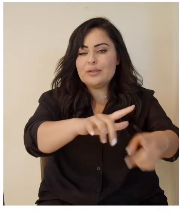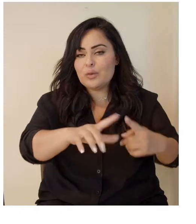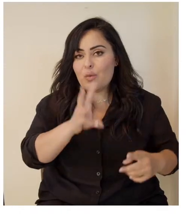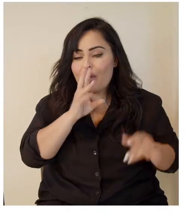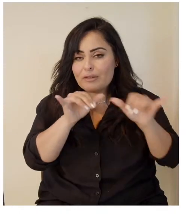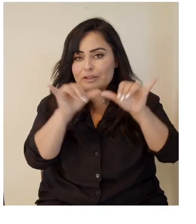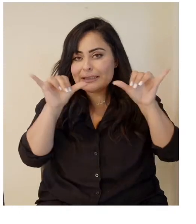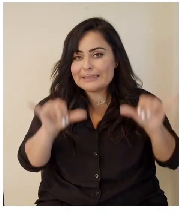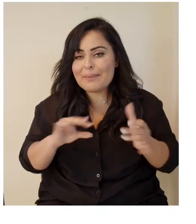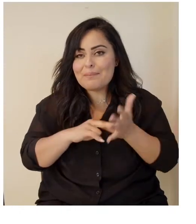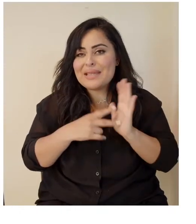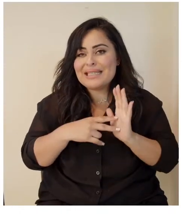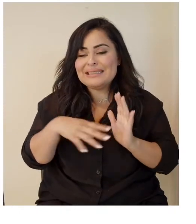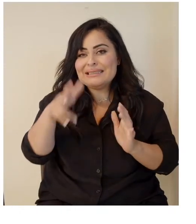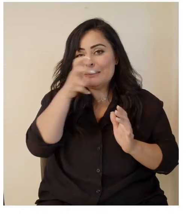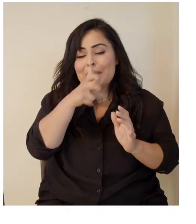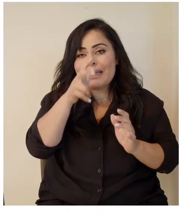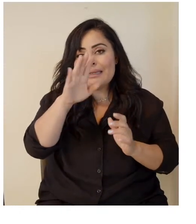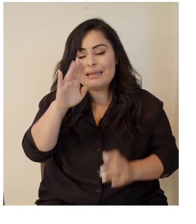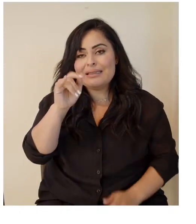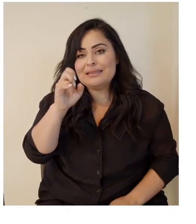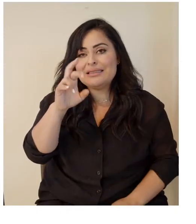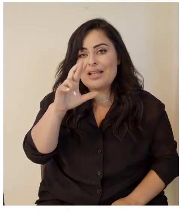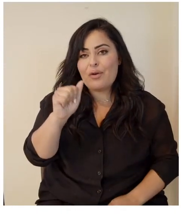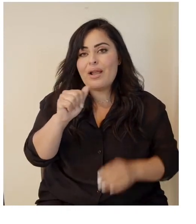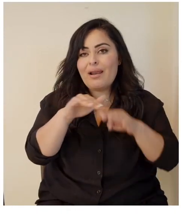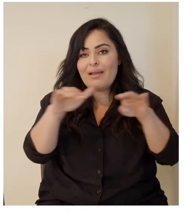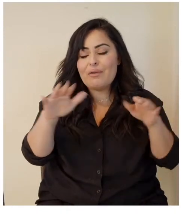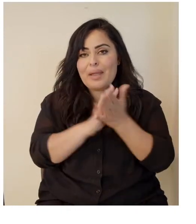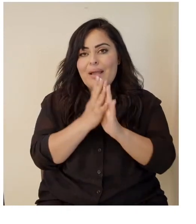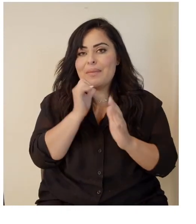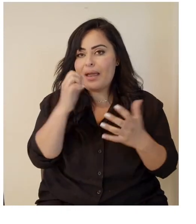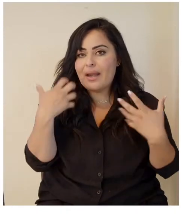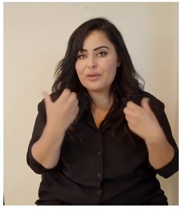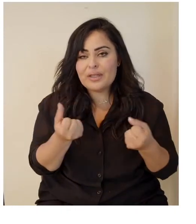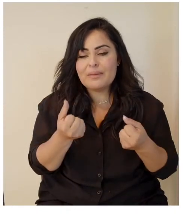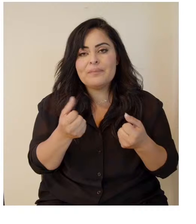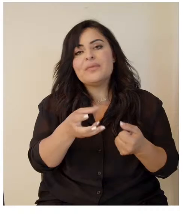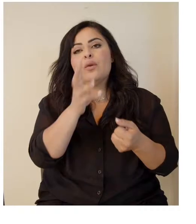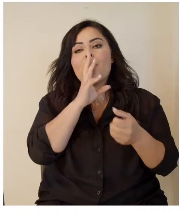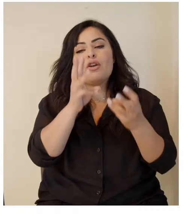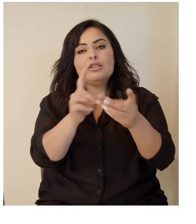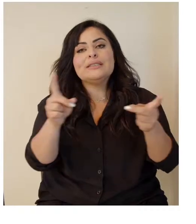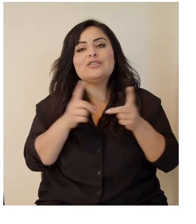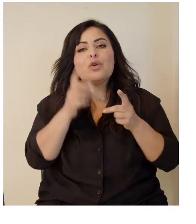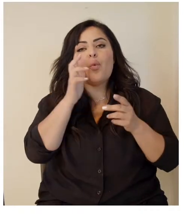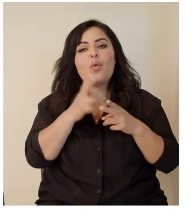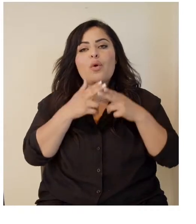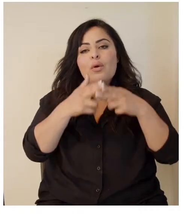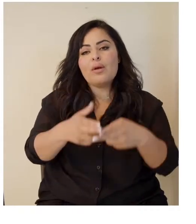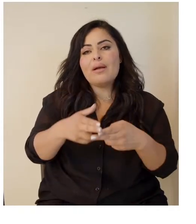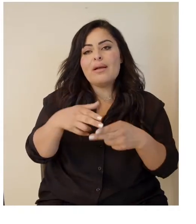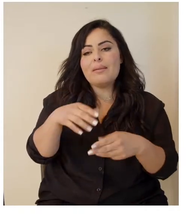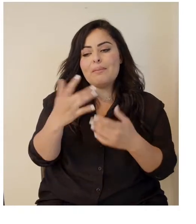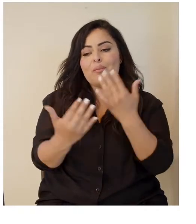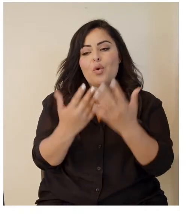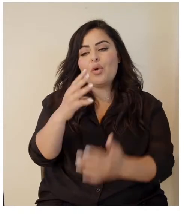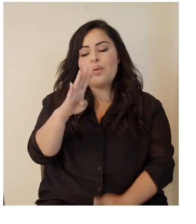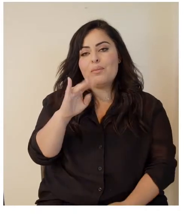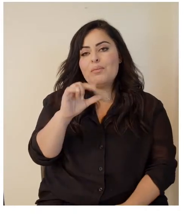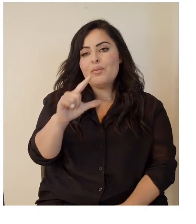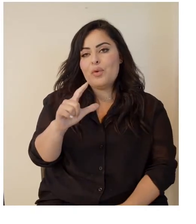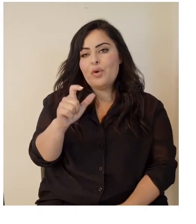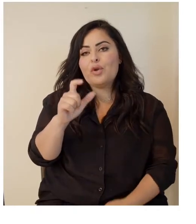in bacteria levels that are really unhealthy. In these situations, the water district will issue a boil notice. For boil notices, residents